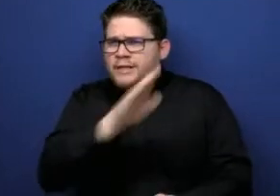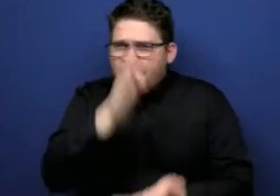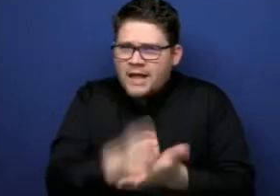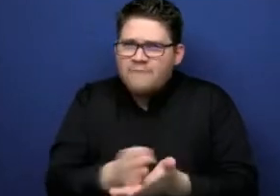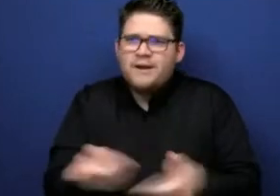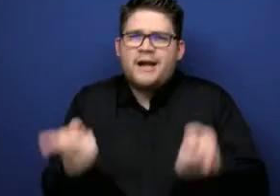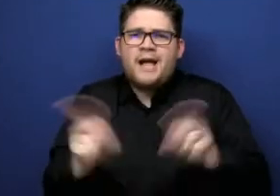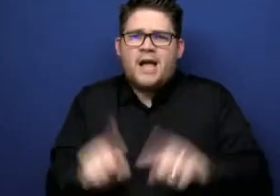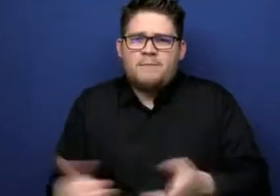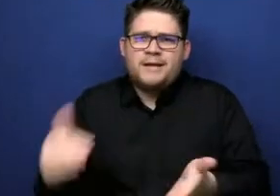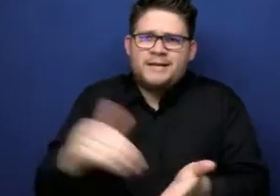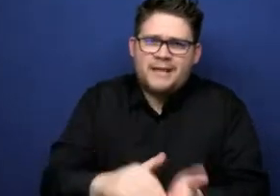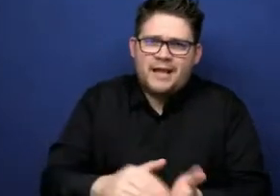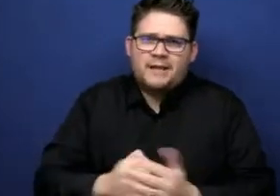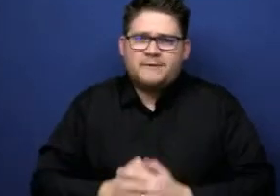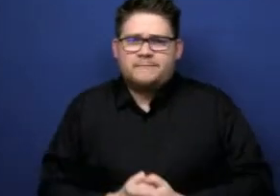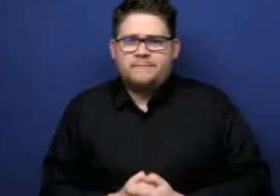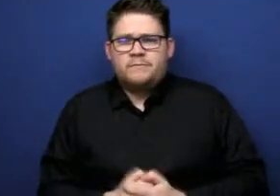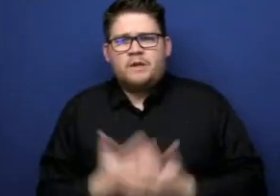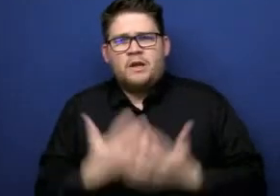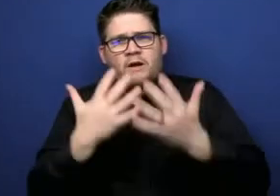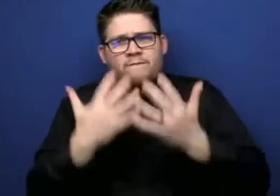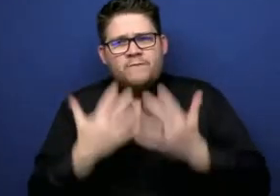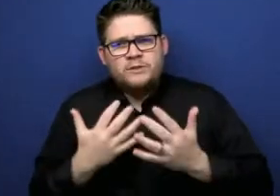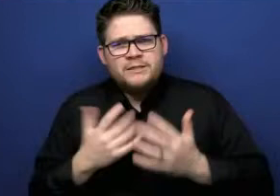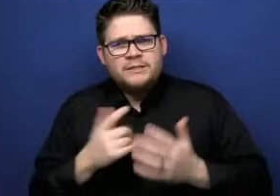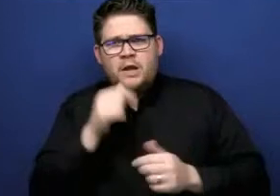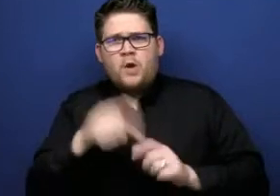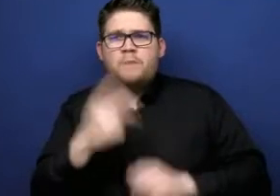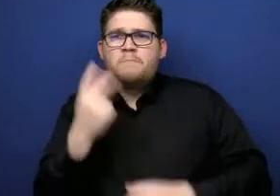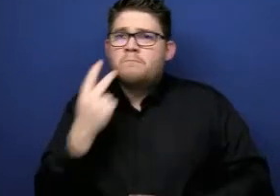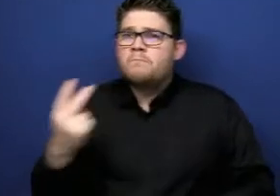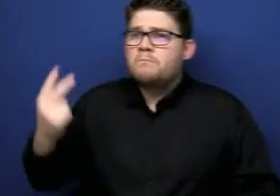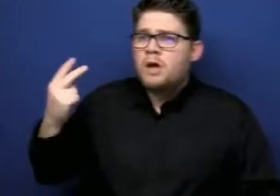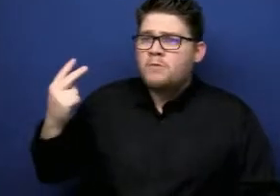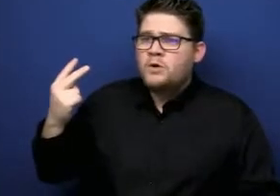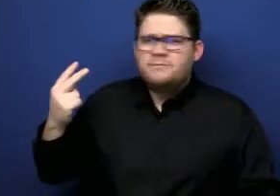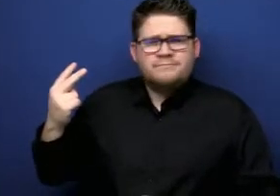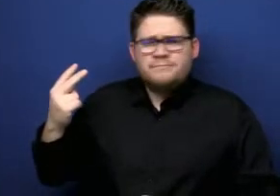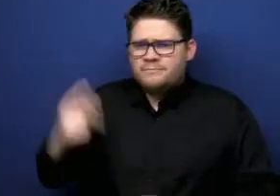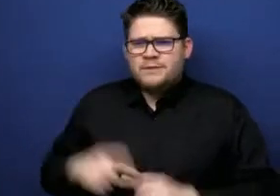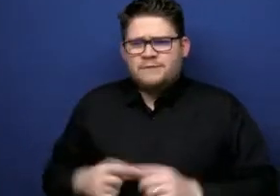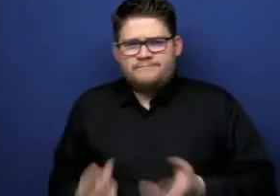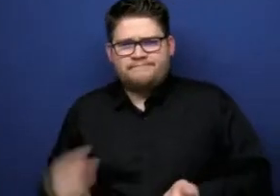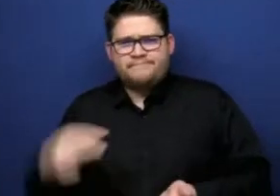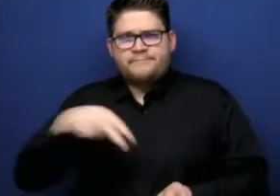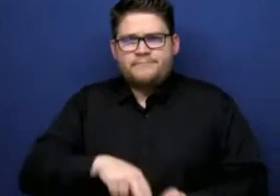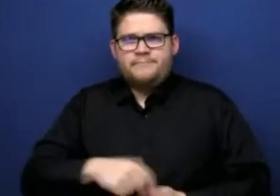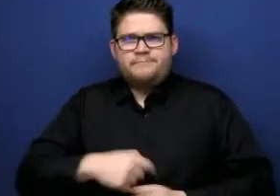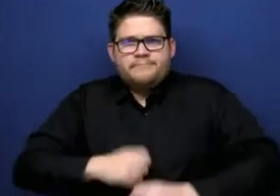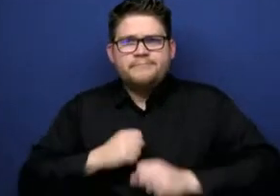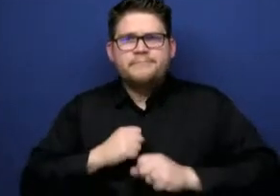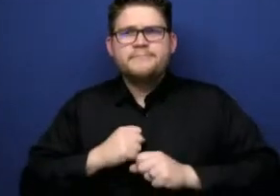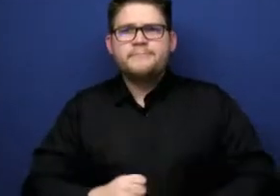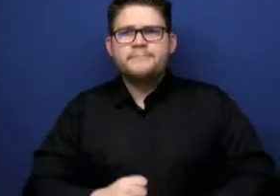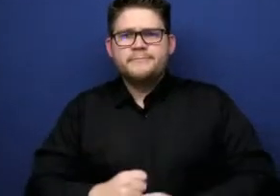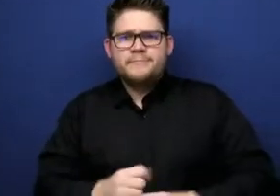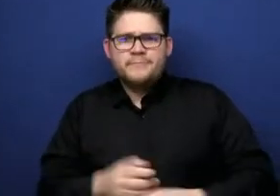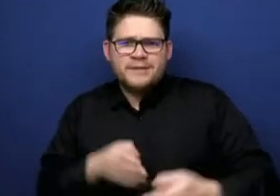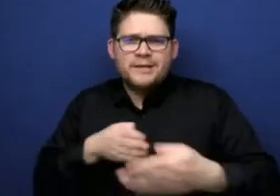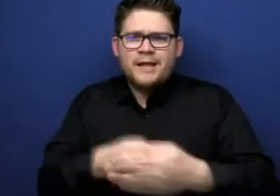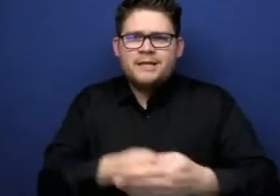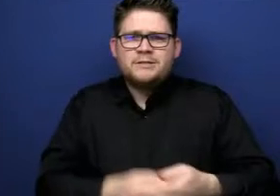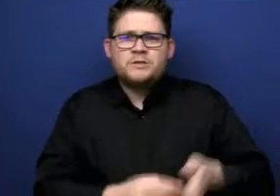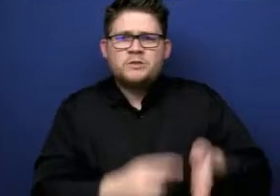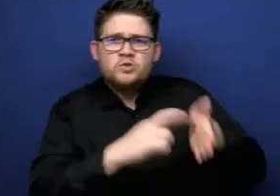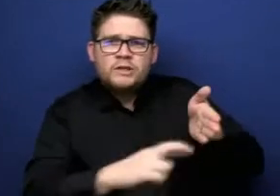history, but standing together today against the racism, bigotry, and anti-Semitism that still